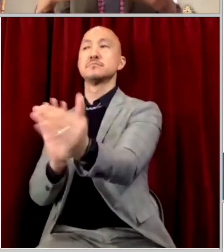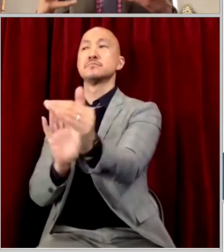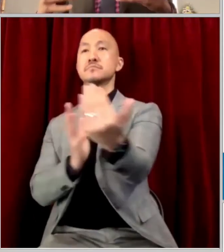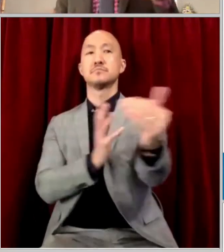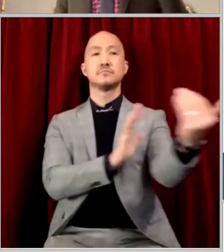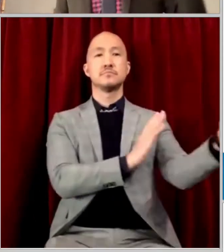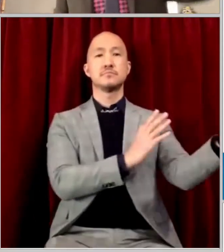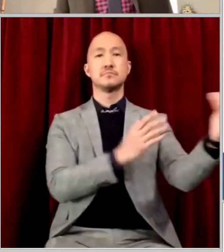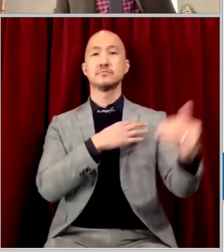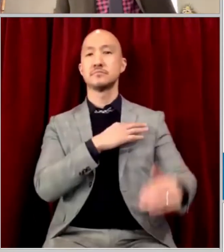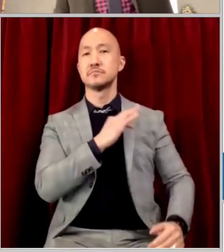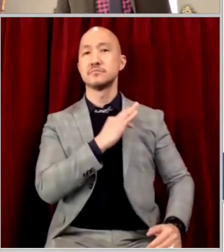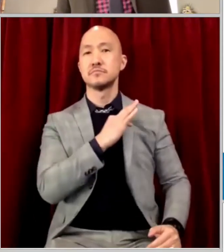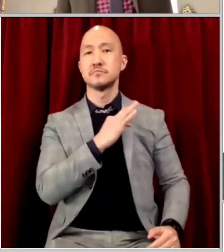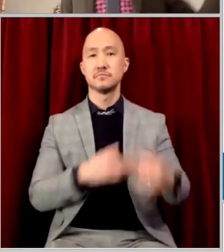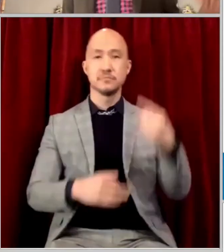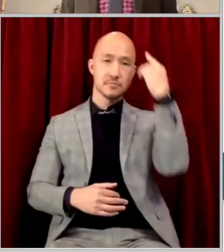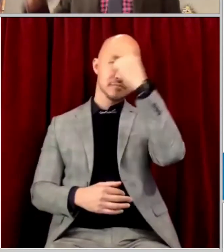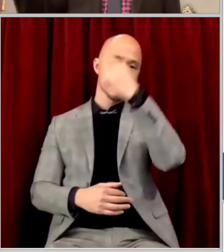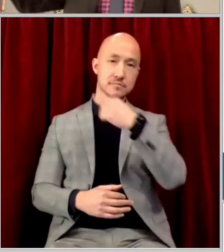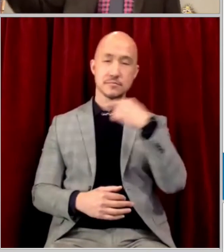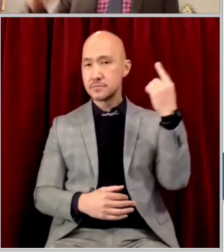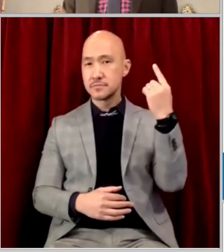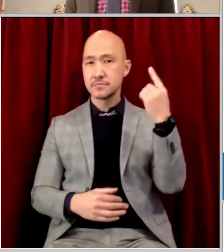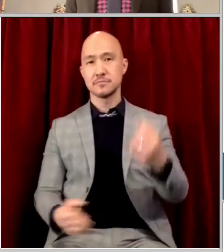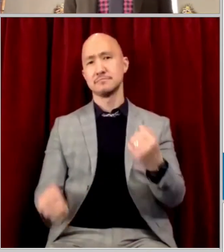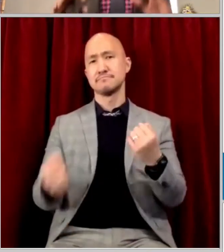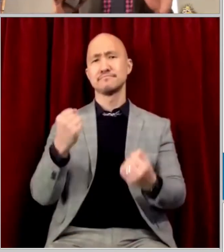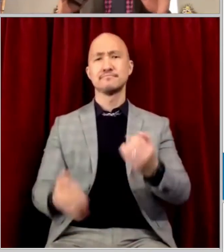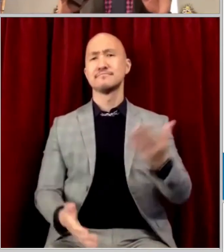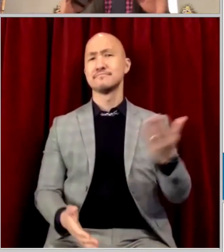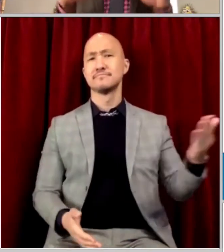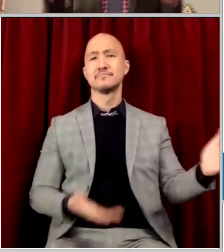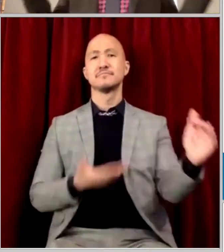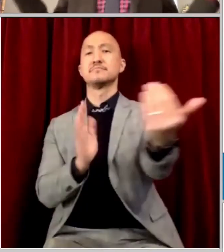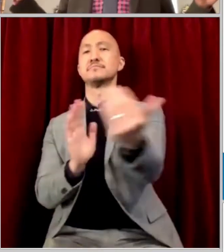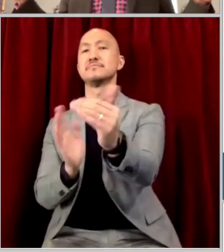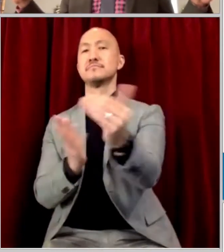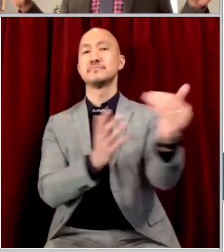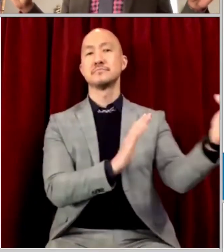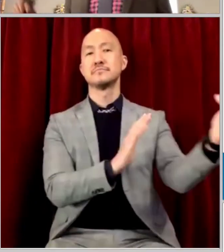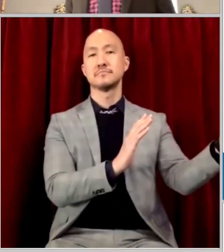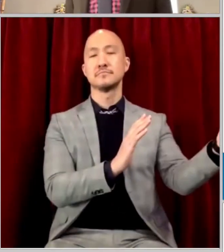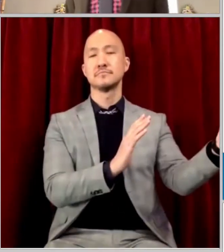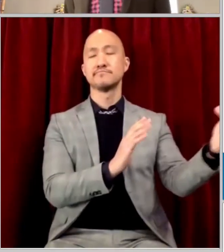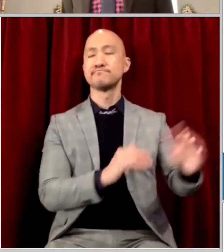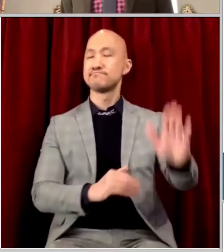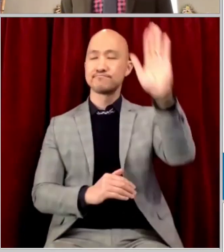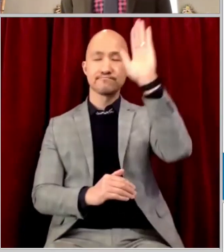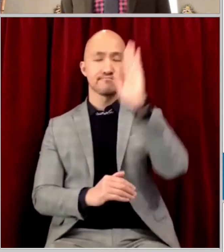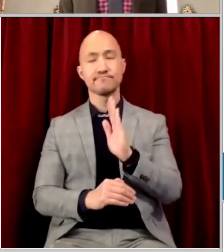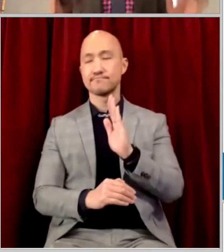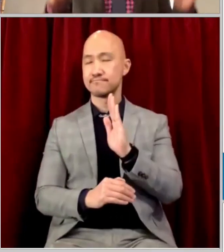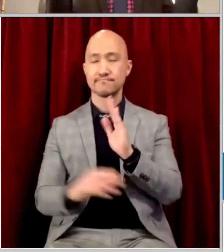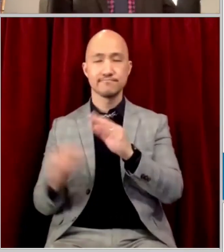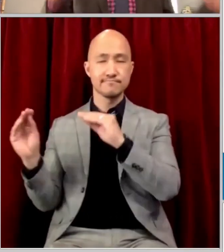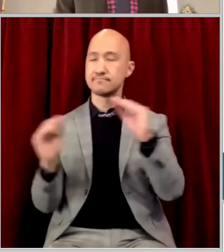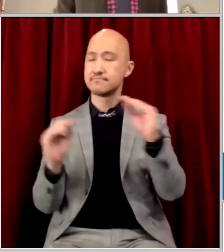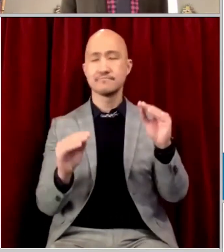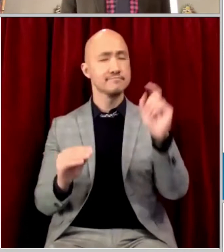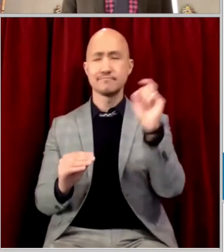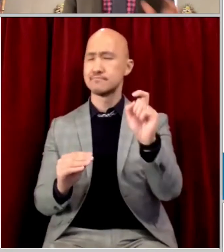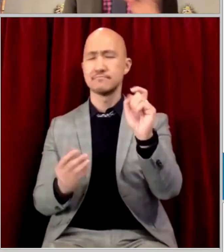our situation to the person we see on Facebook or Instagram, God says you don't need to compare yourself to anyone at all because you